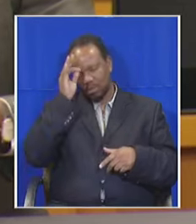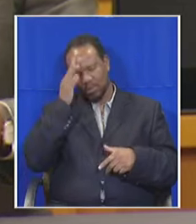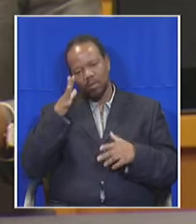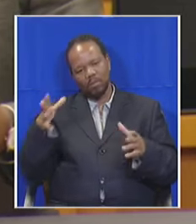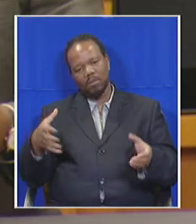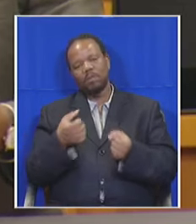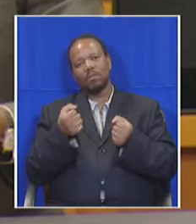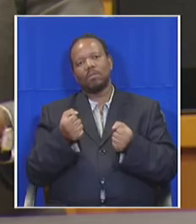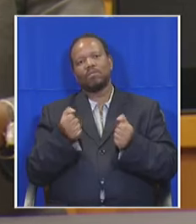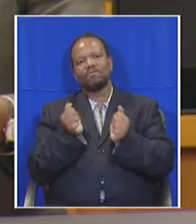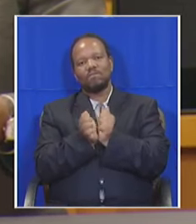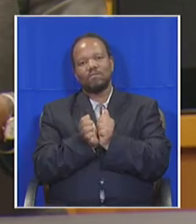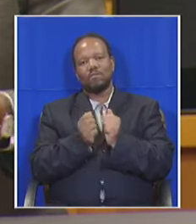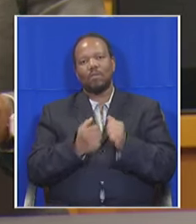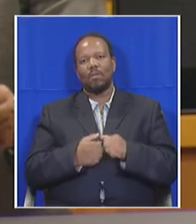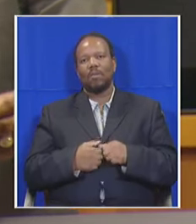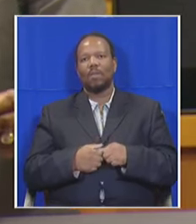them.